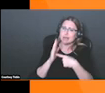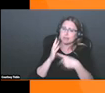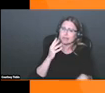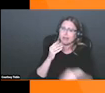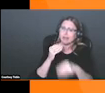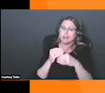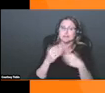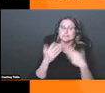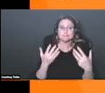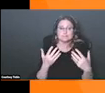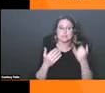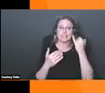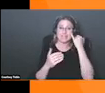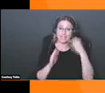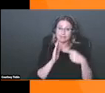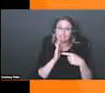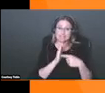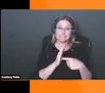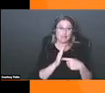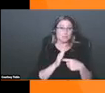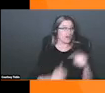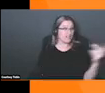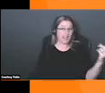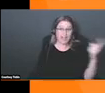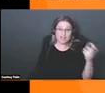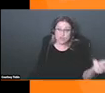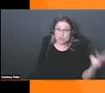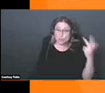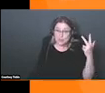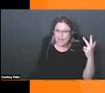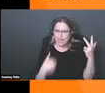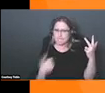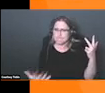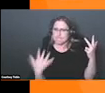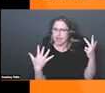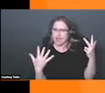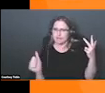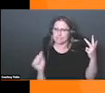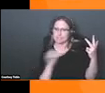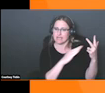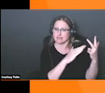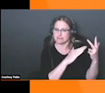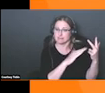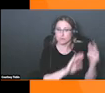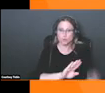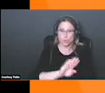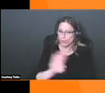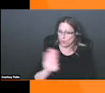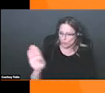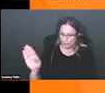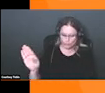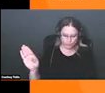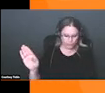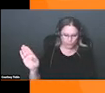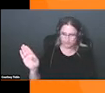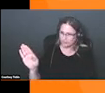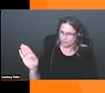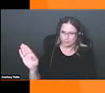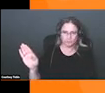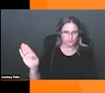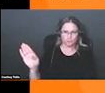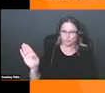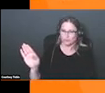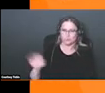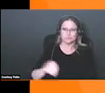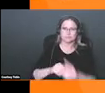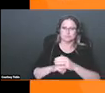asked for 3 samples, but I've got 5 great samples. I'm going to send them 5. no, no, no, you're not,